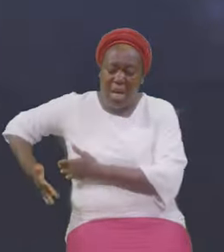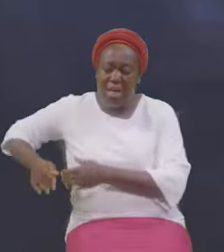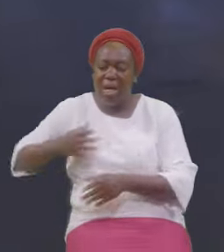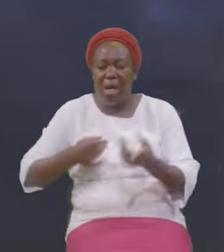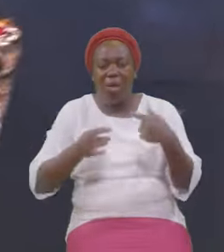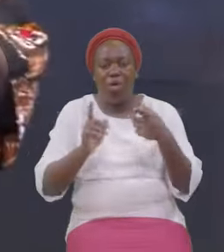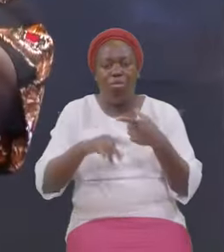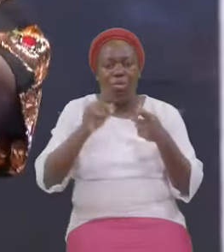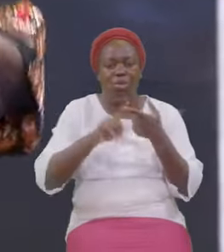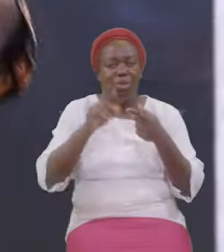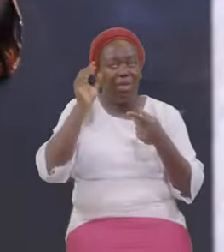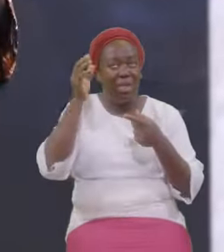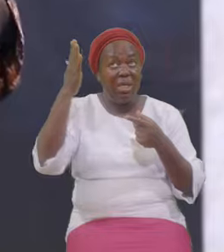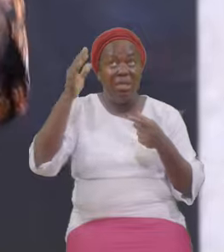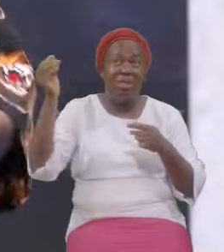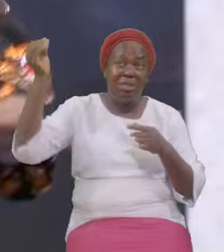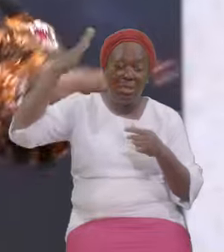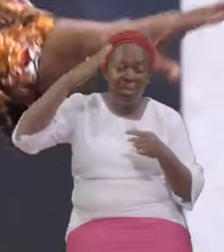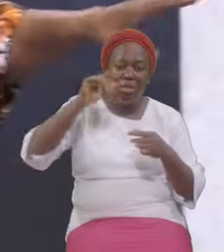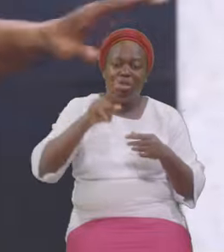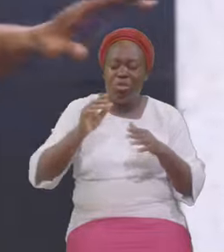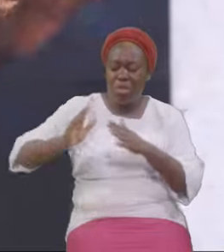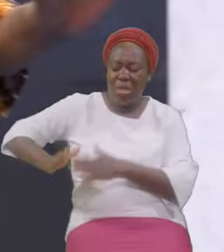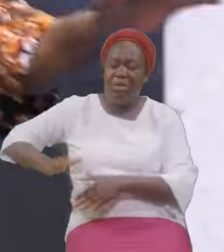grace. You leave your own